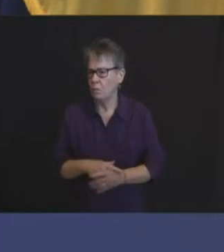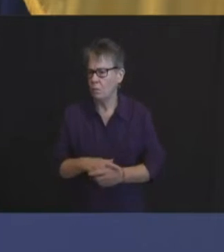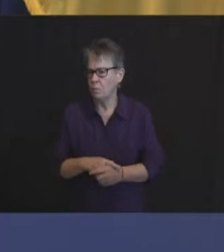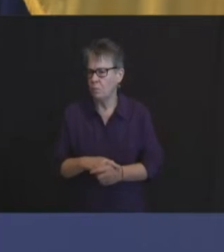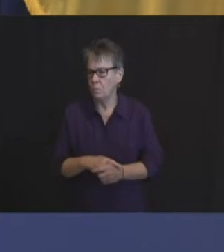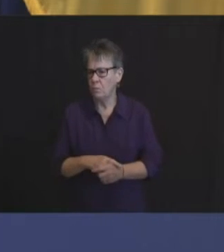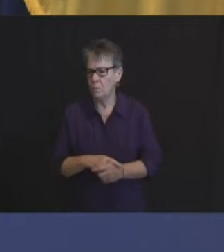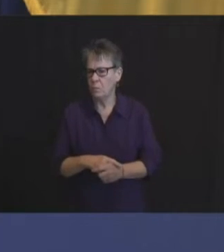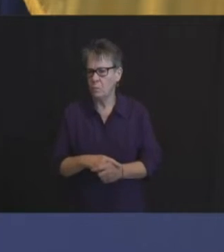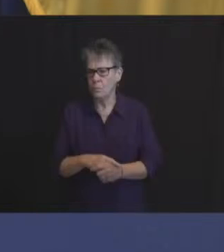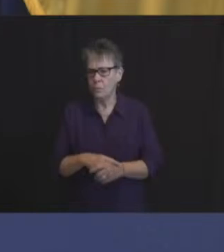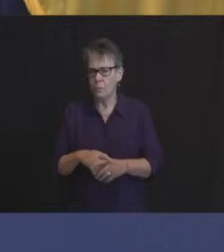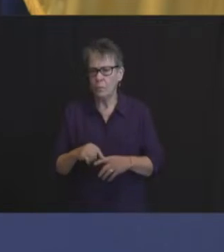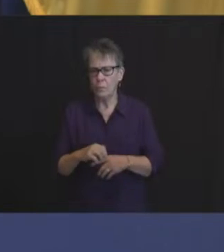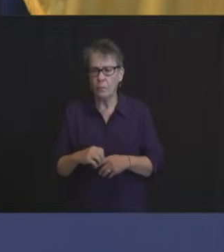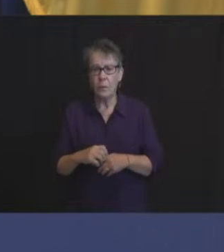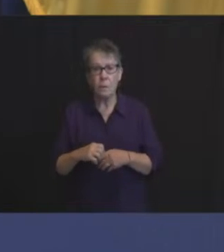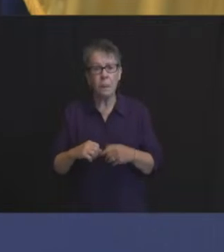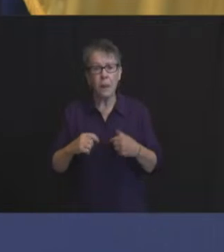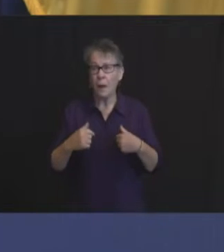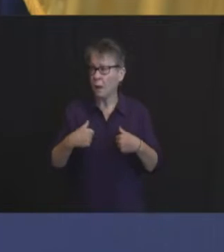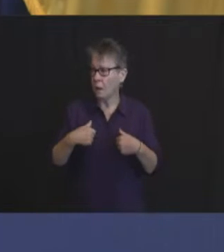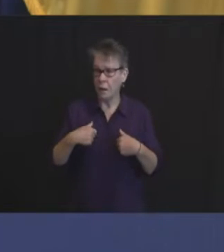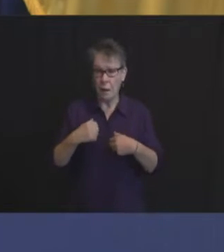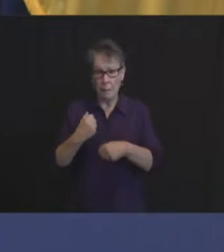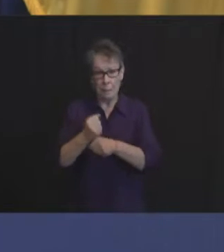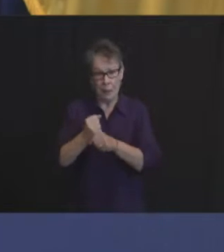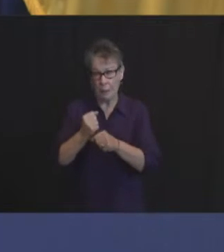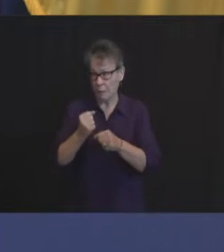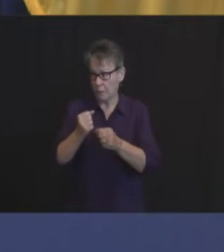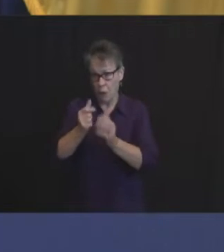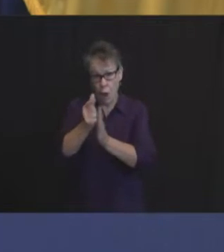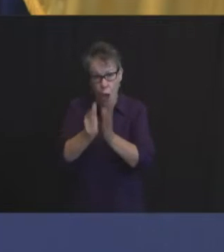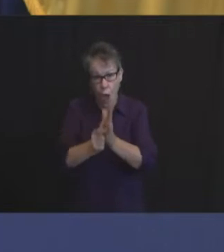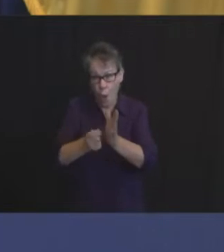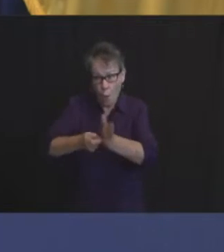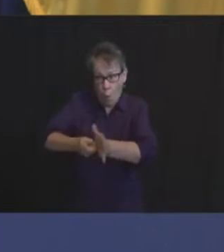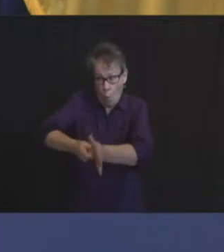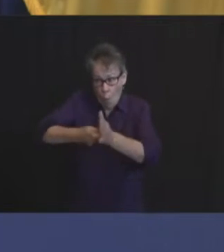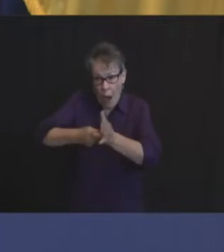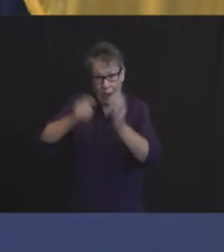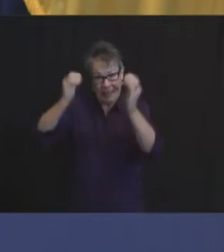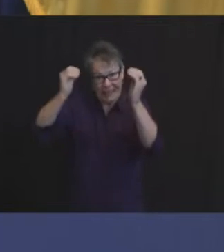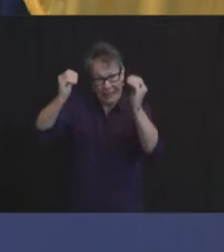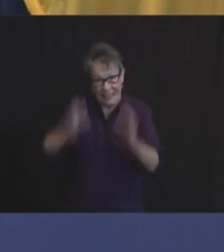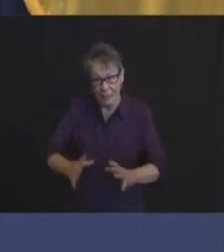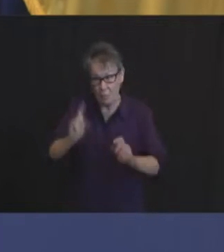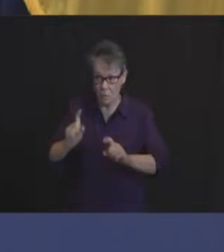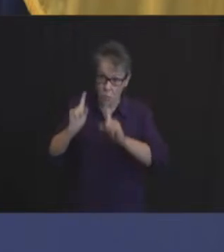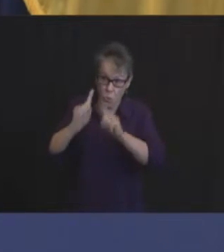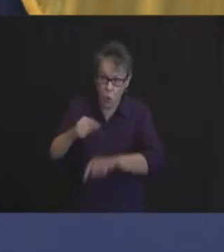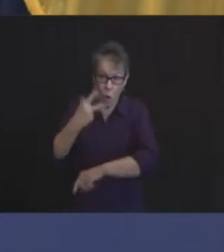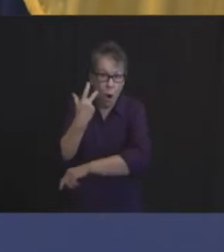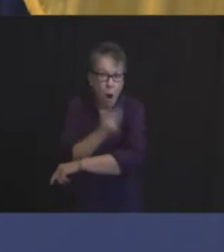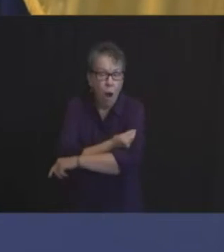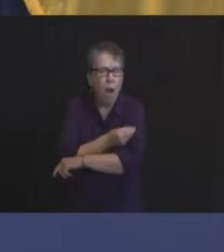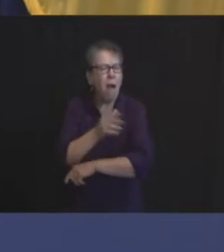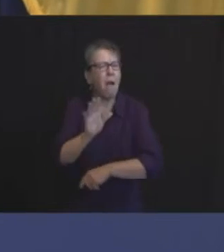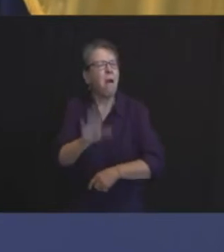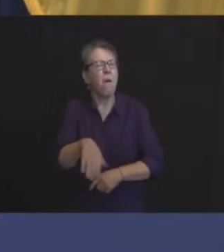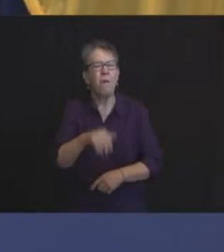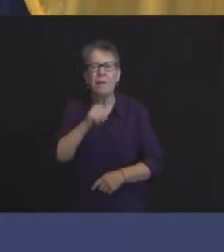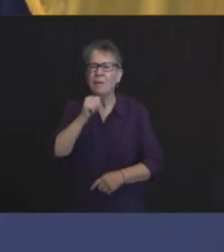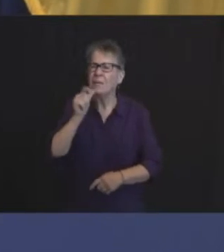get vaccinated. We're not seeing a whole lot of pushback here in any corners, including among our great educators. Any comments, Judy,